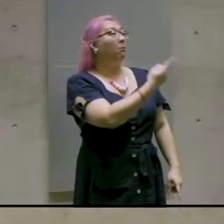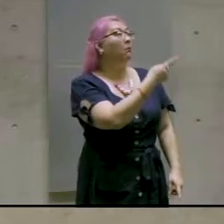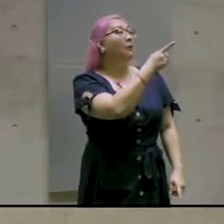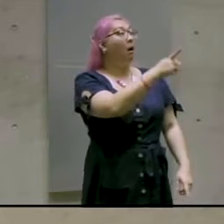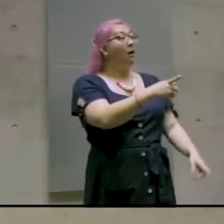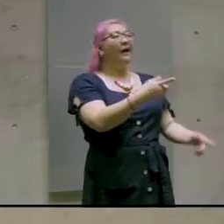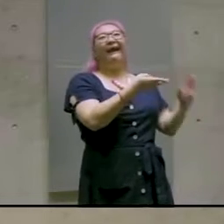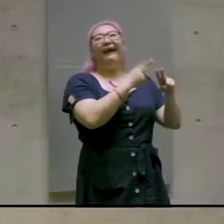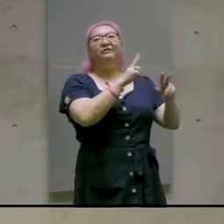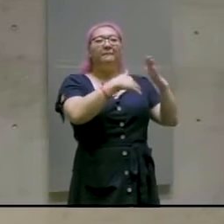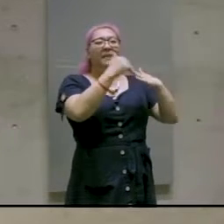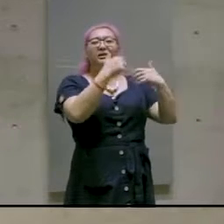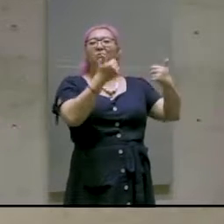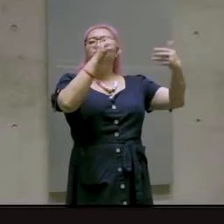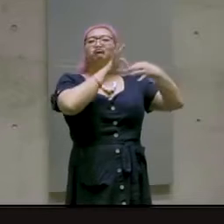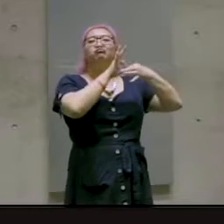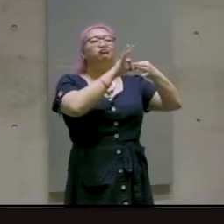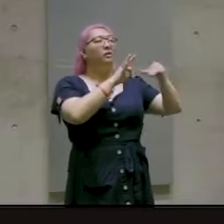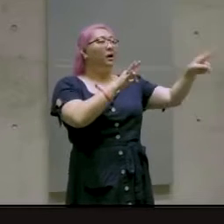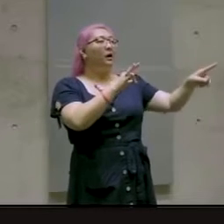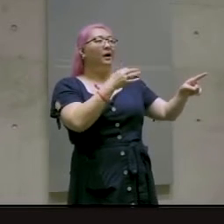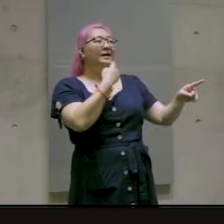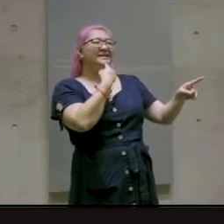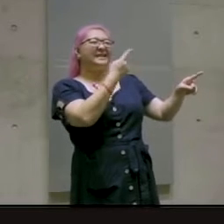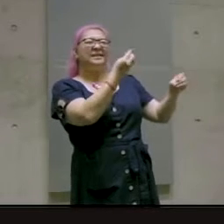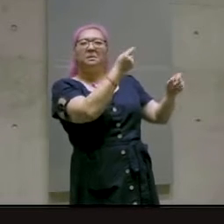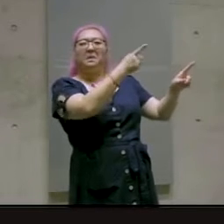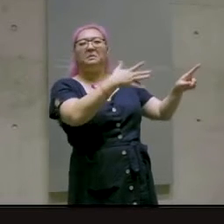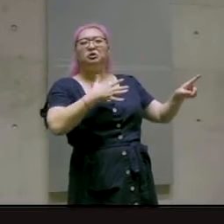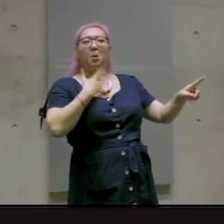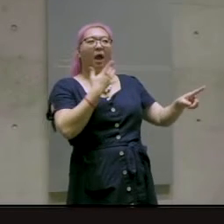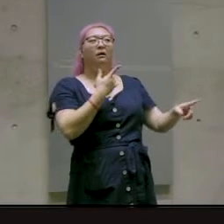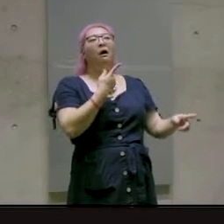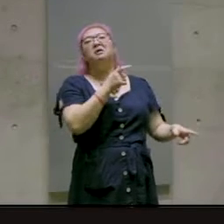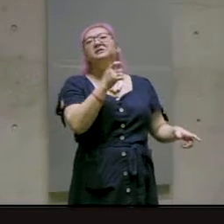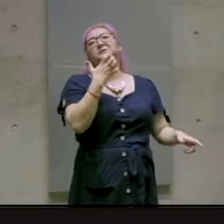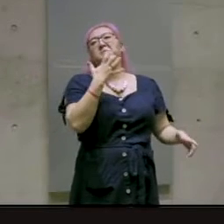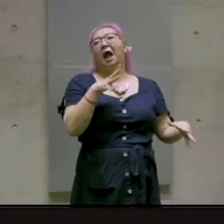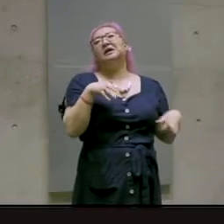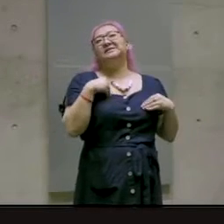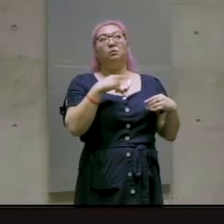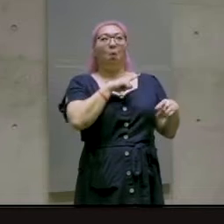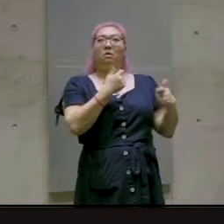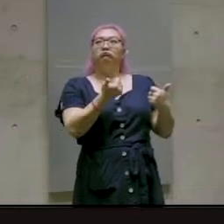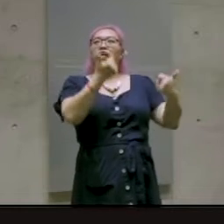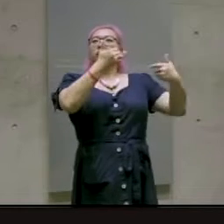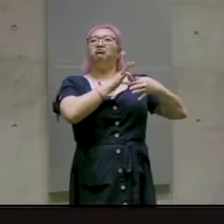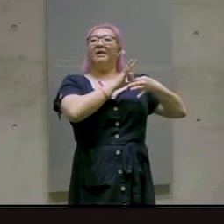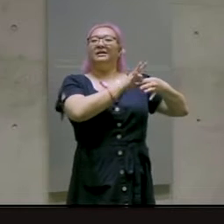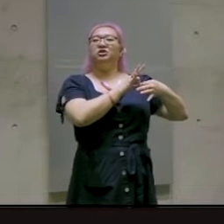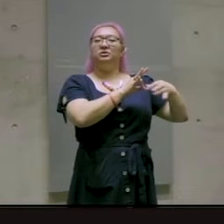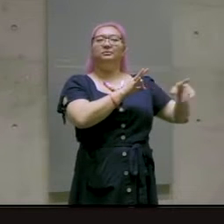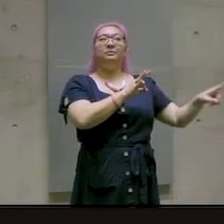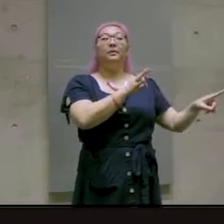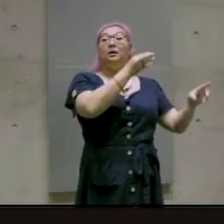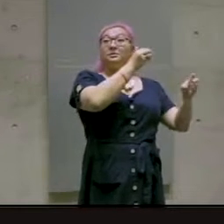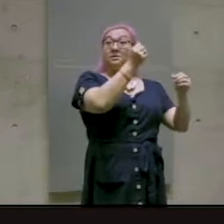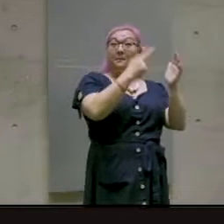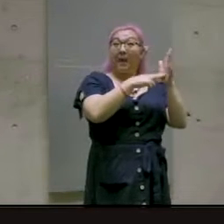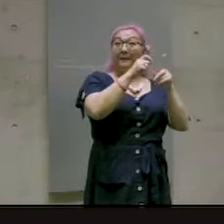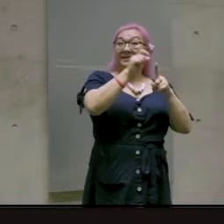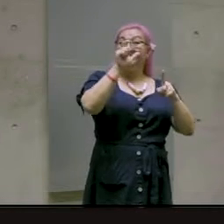good rapport with them that they might not otherwise have. Likewise, in the game, different characters can undergo value shifts, so their kind of